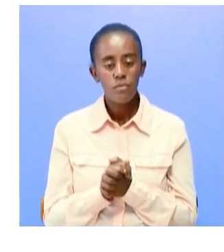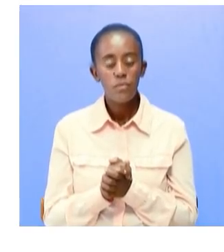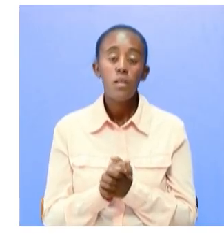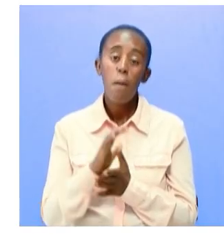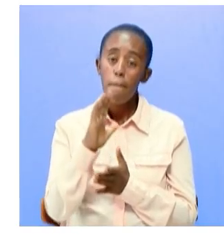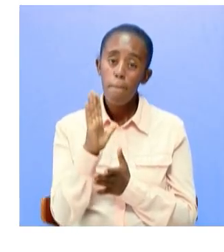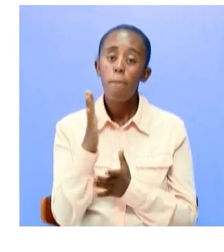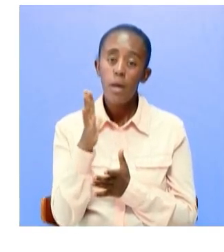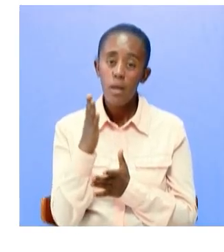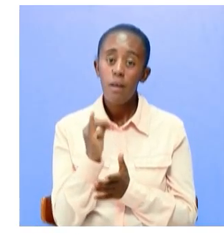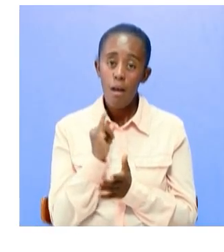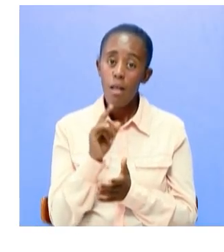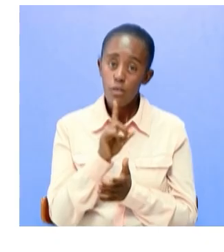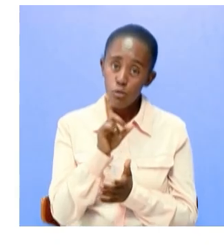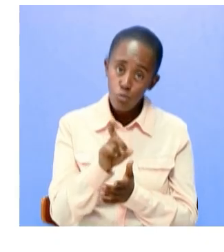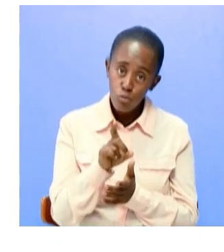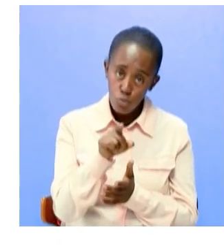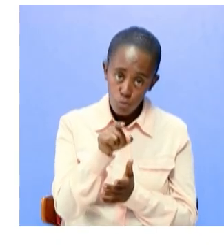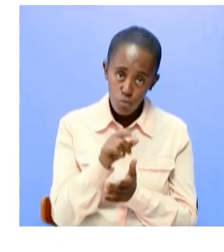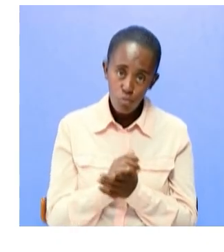I ask you,